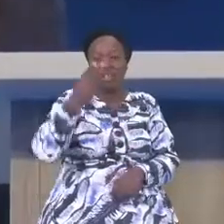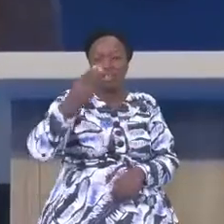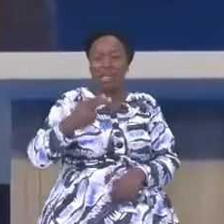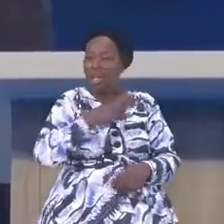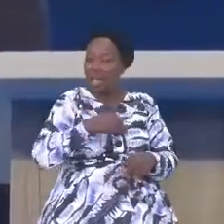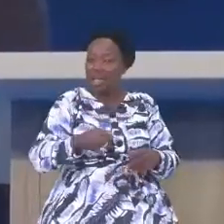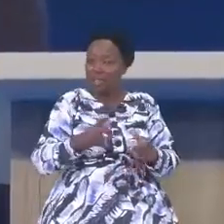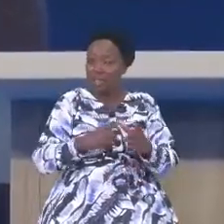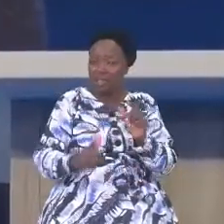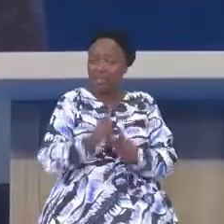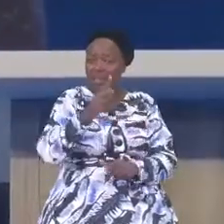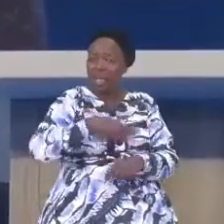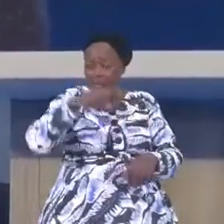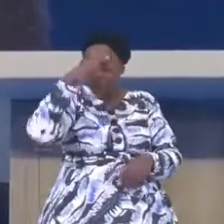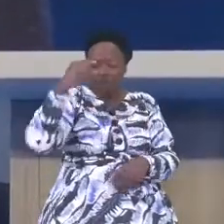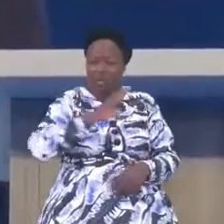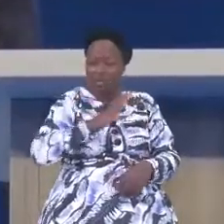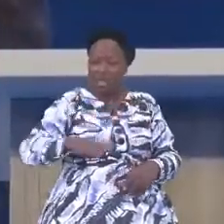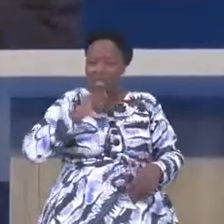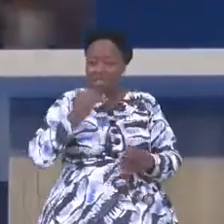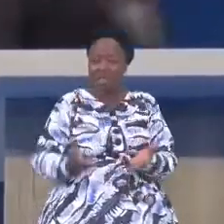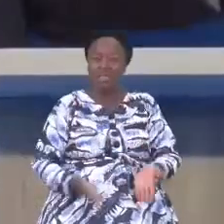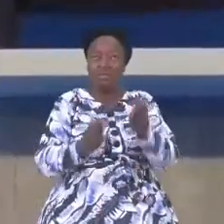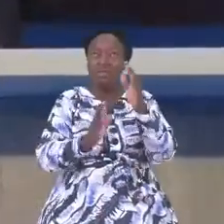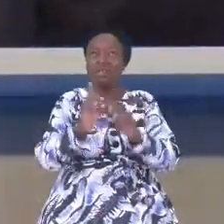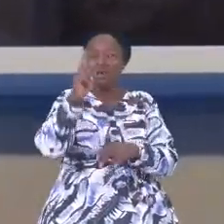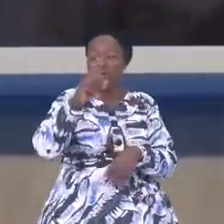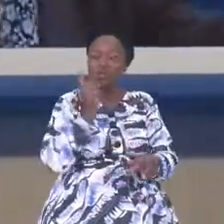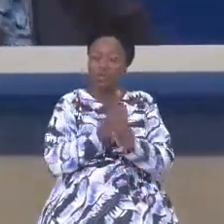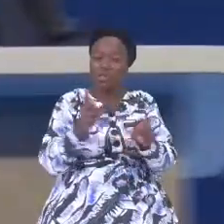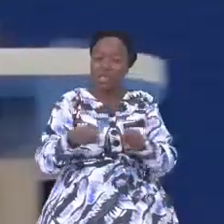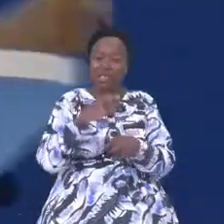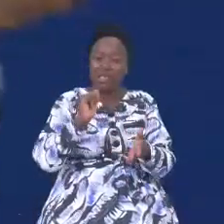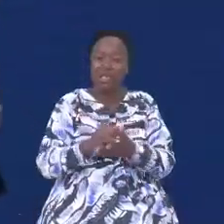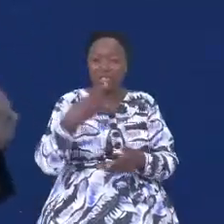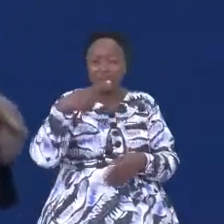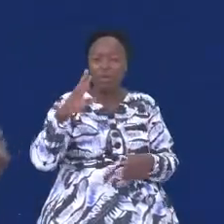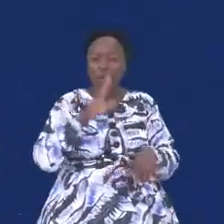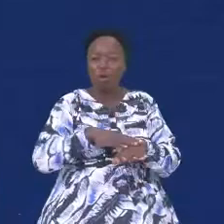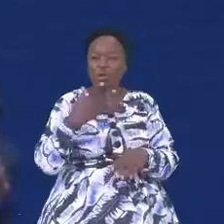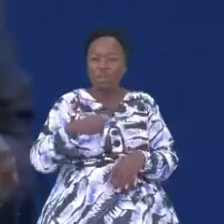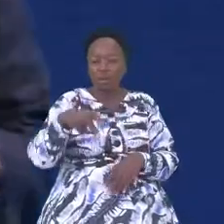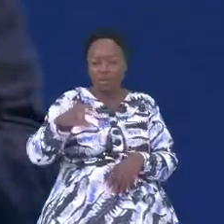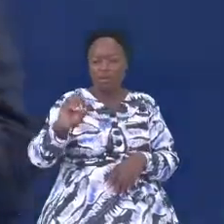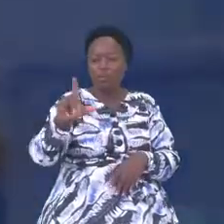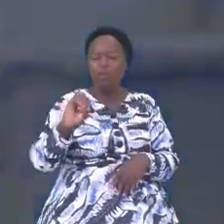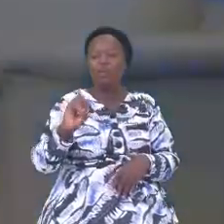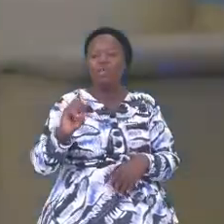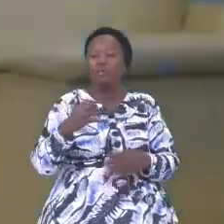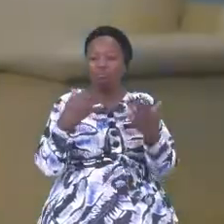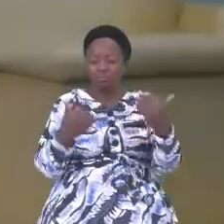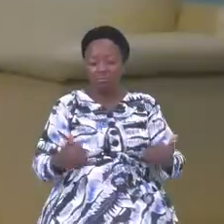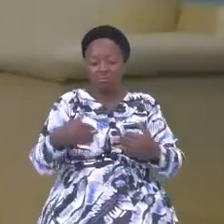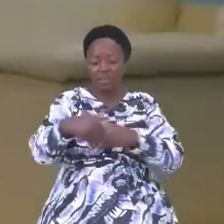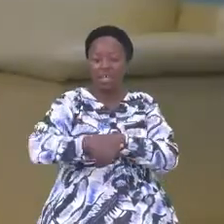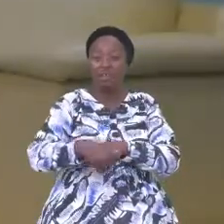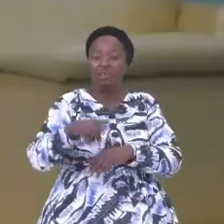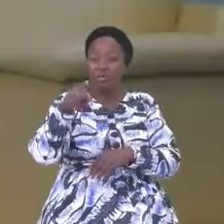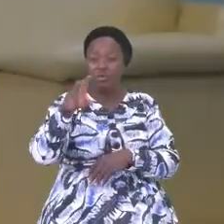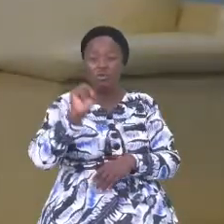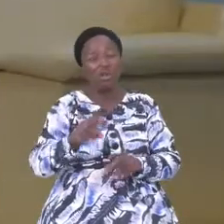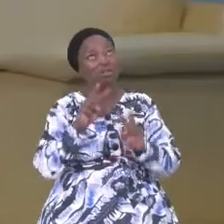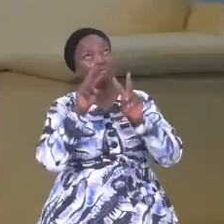because Christ is lifted up like that serpent on the pole, tonight you can